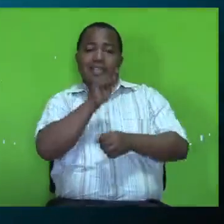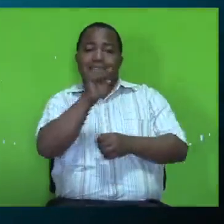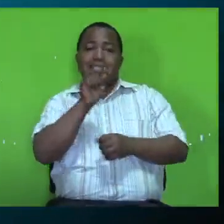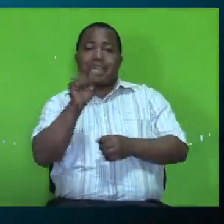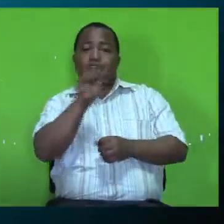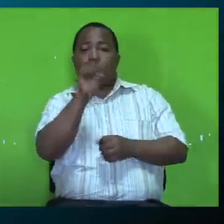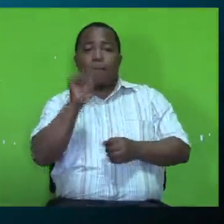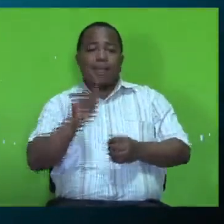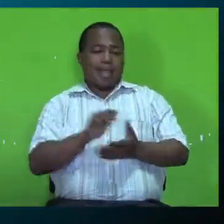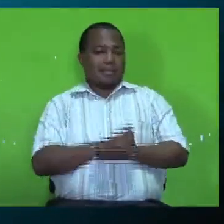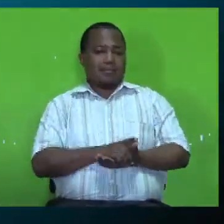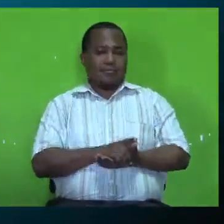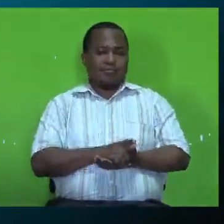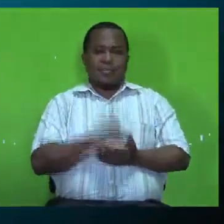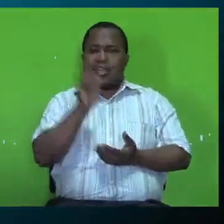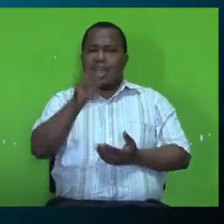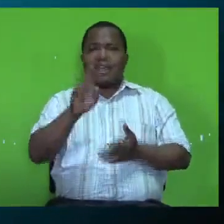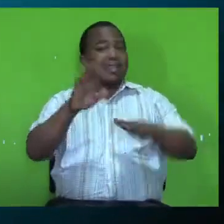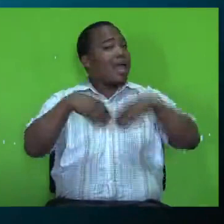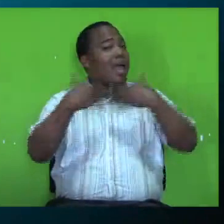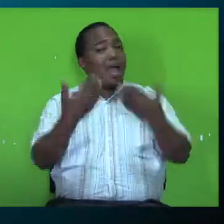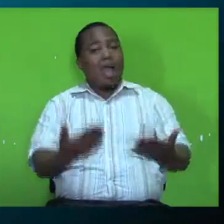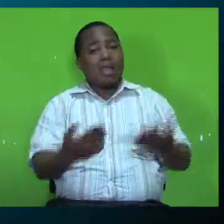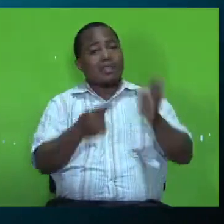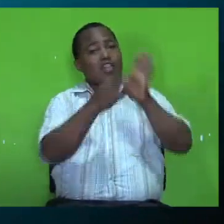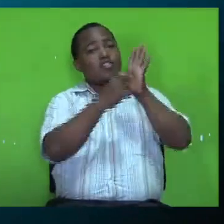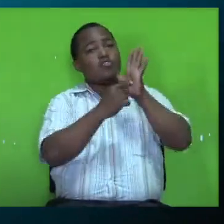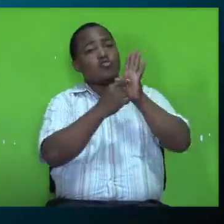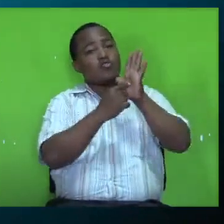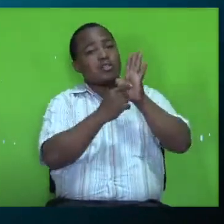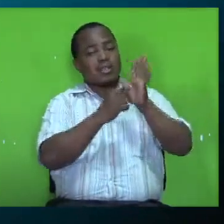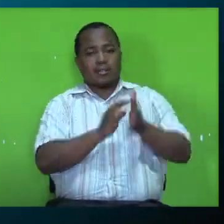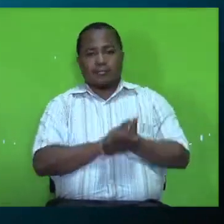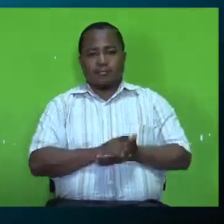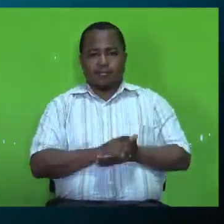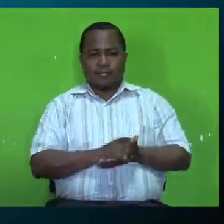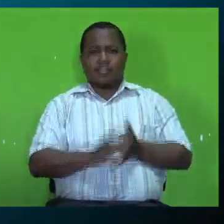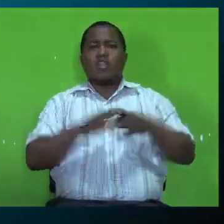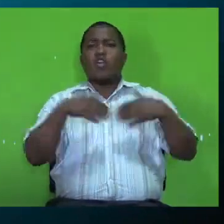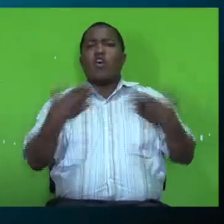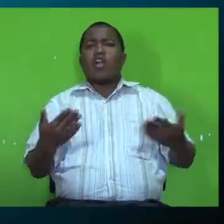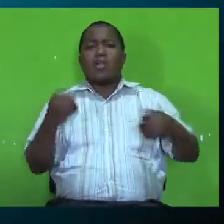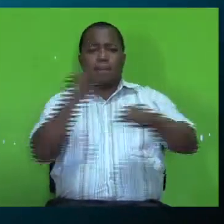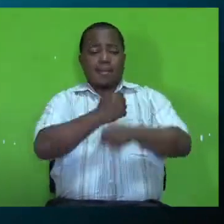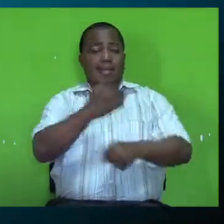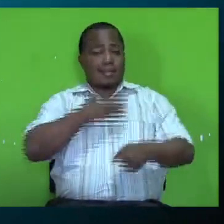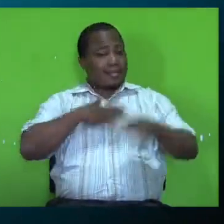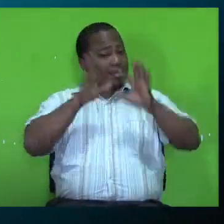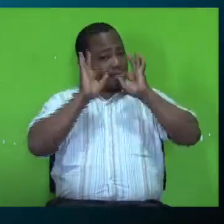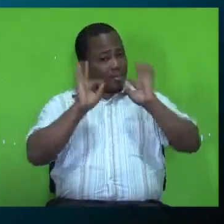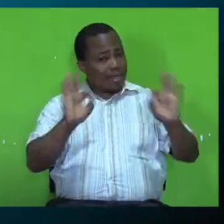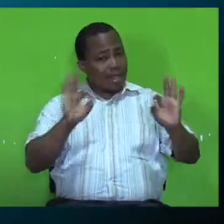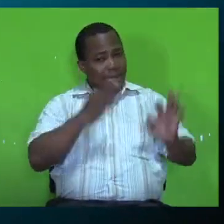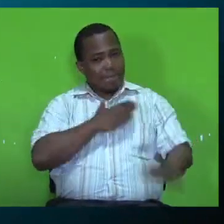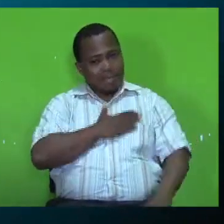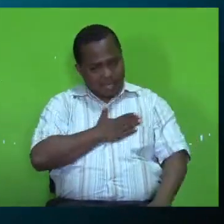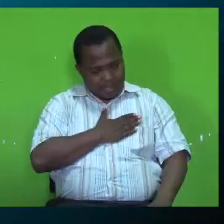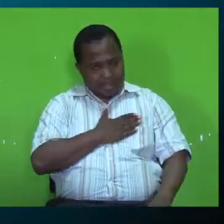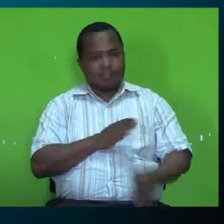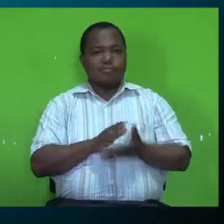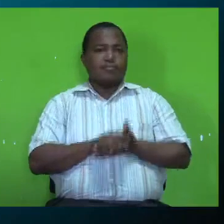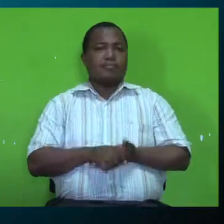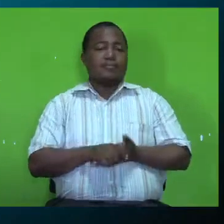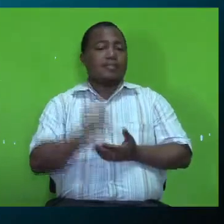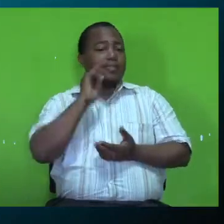cytoplasm but does not have a nucleus. Who can make me clear, please?